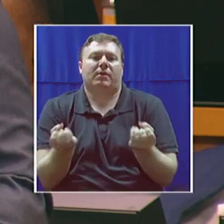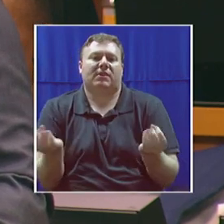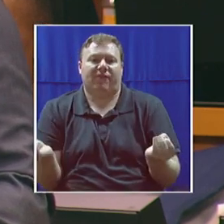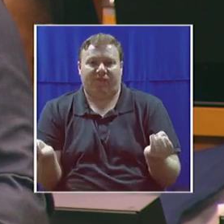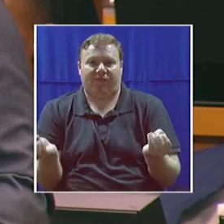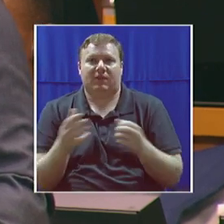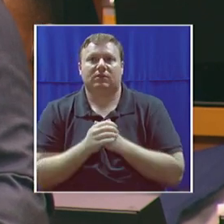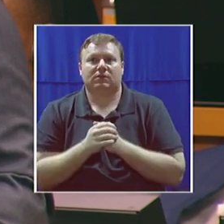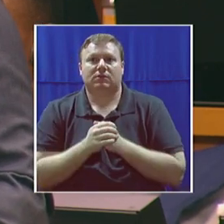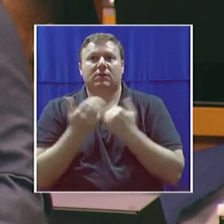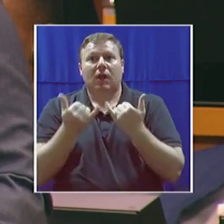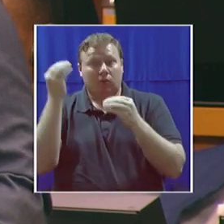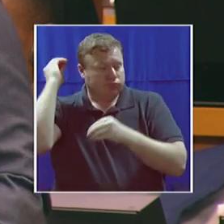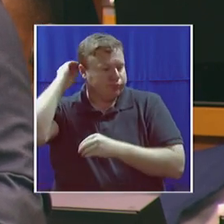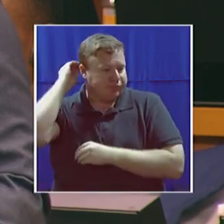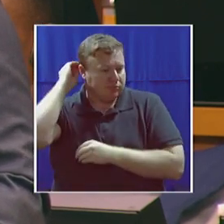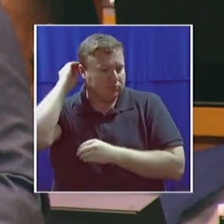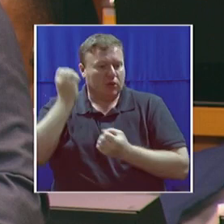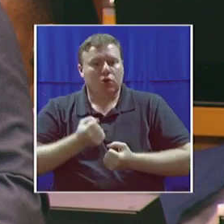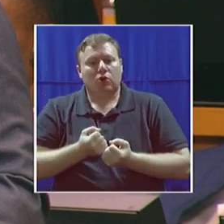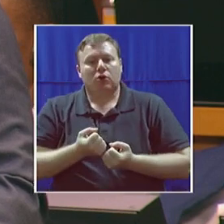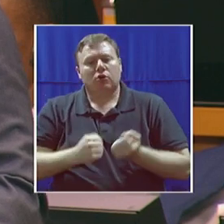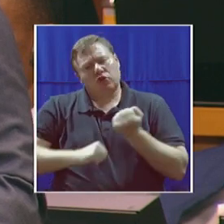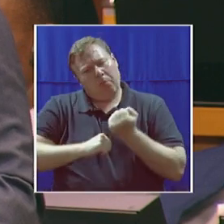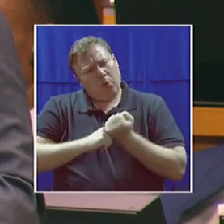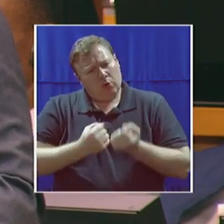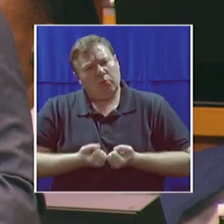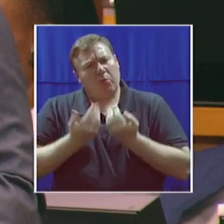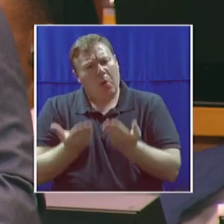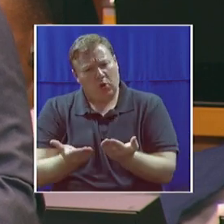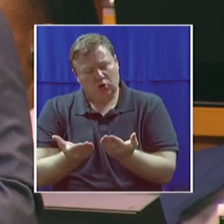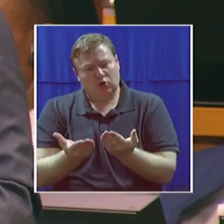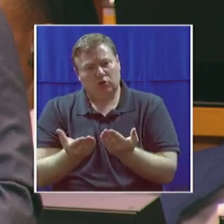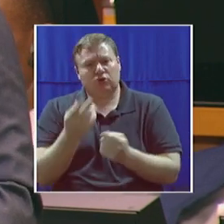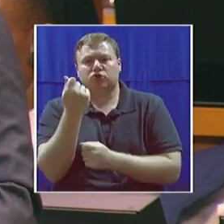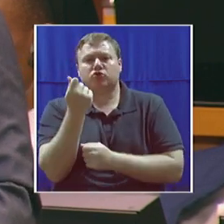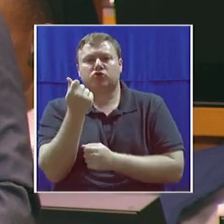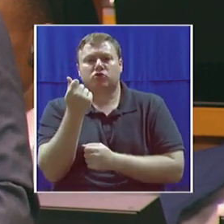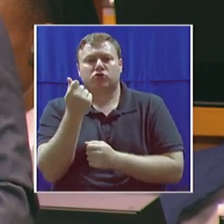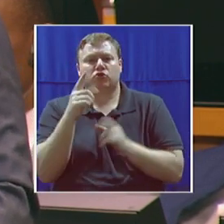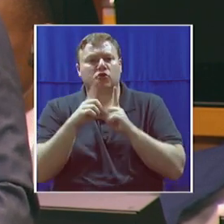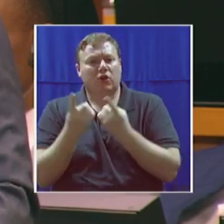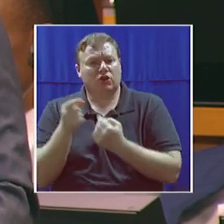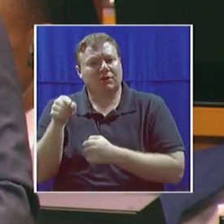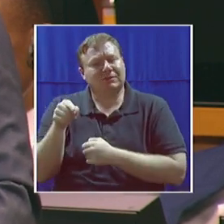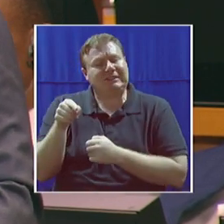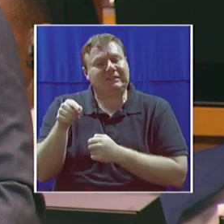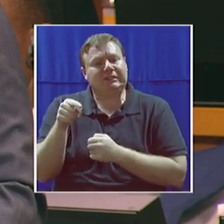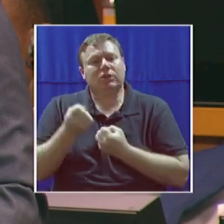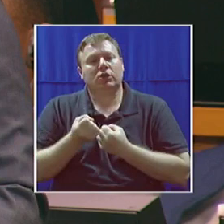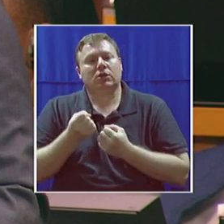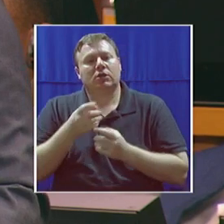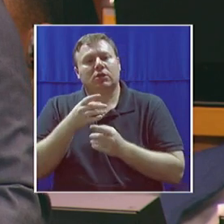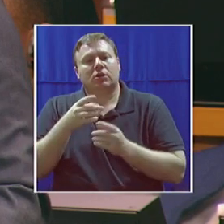mind do you support the proposal put forward in treasury's recently released economic strategy document that